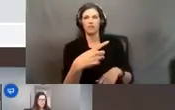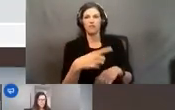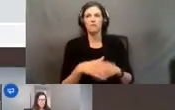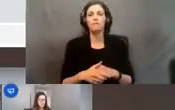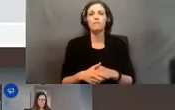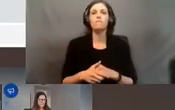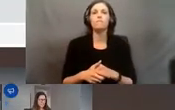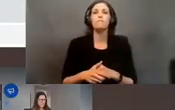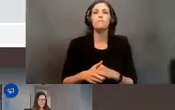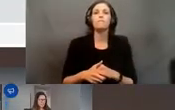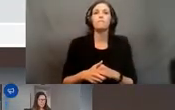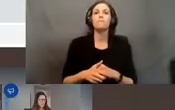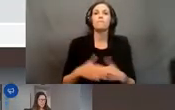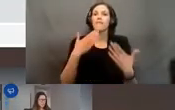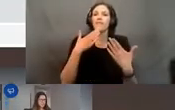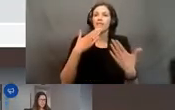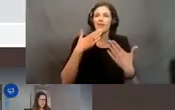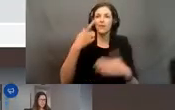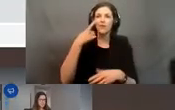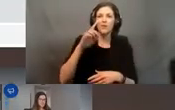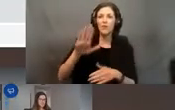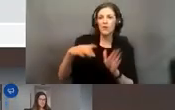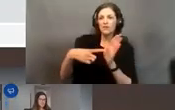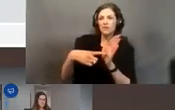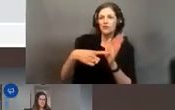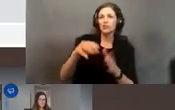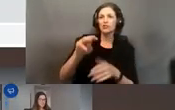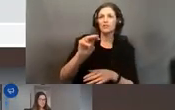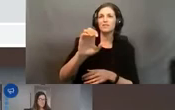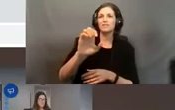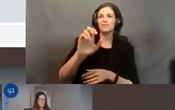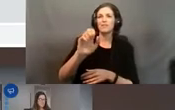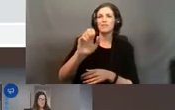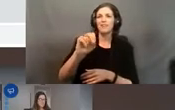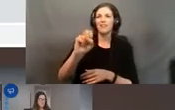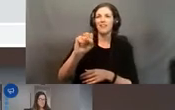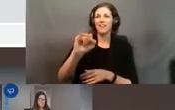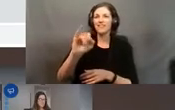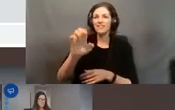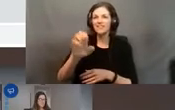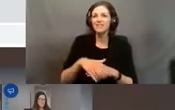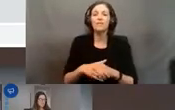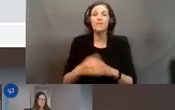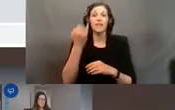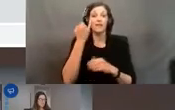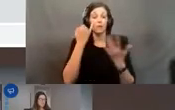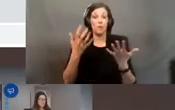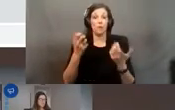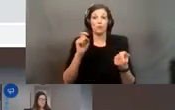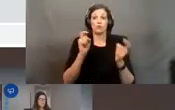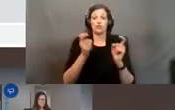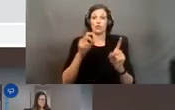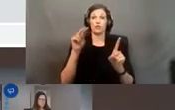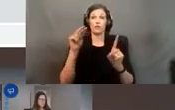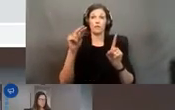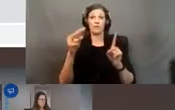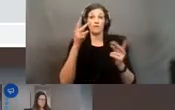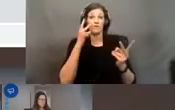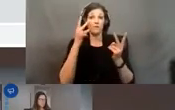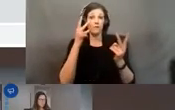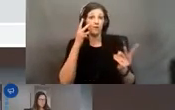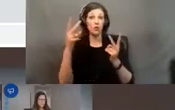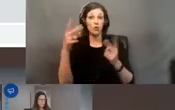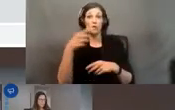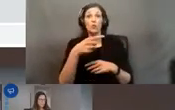Thank you for your demonstration, Mackenzie. If you at any time wanted to change your view, at the bottom right hand